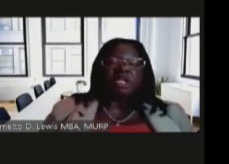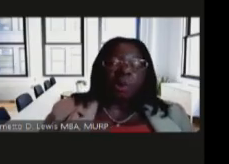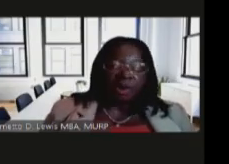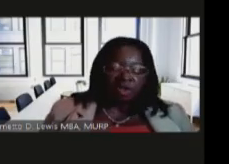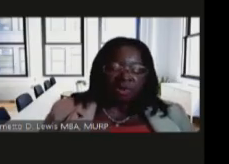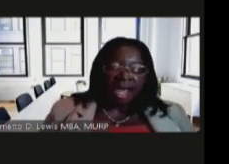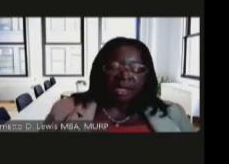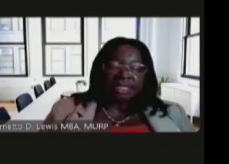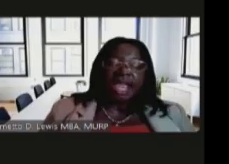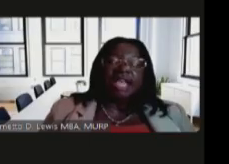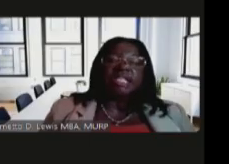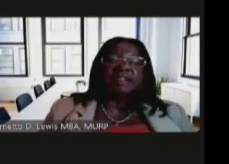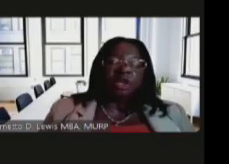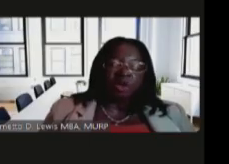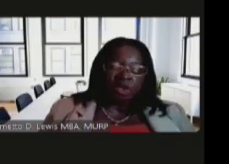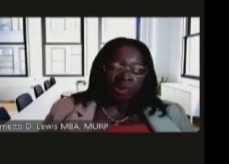a total of